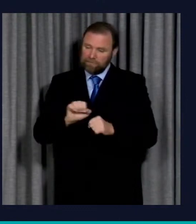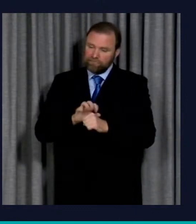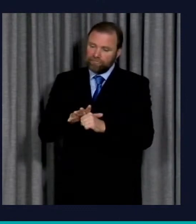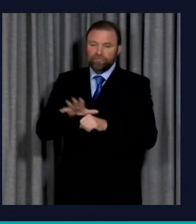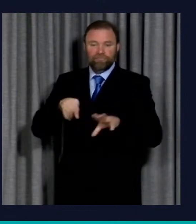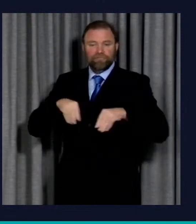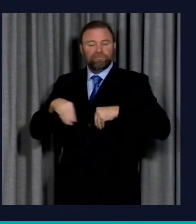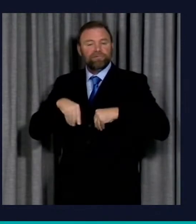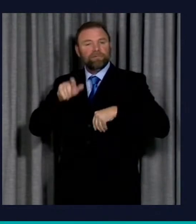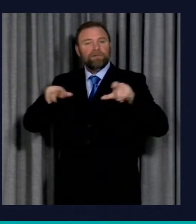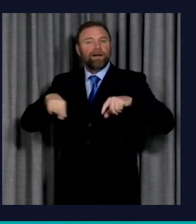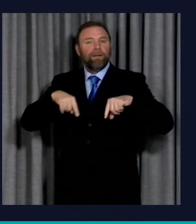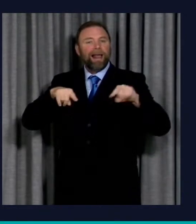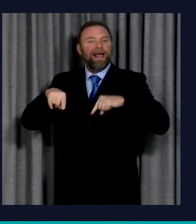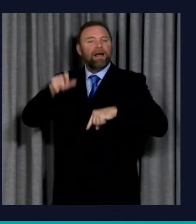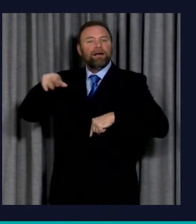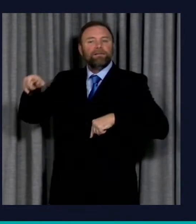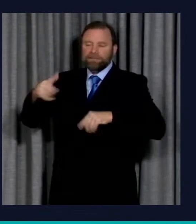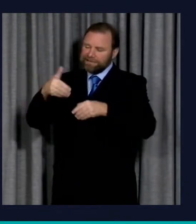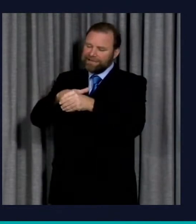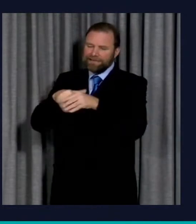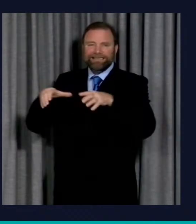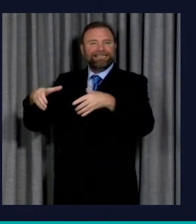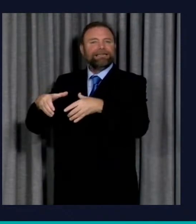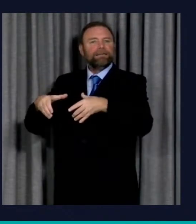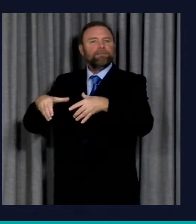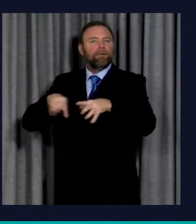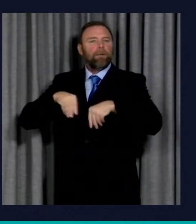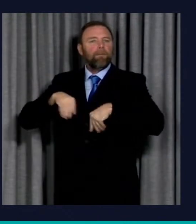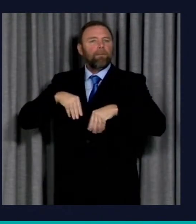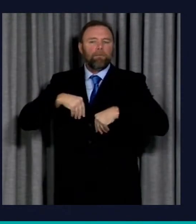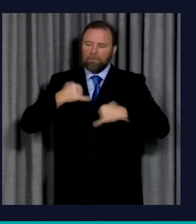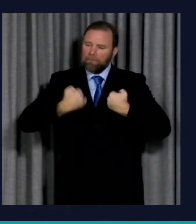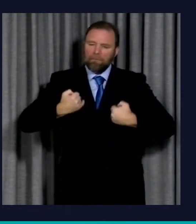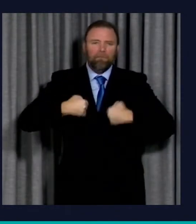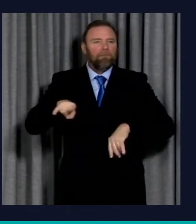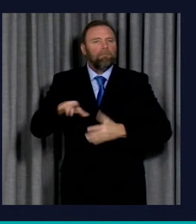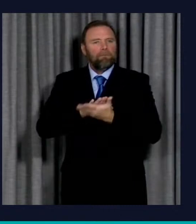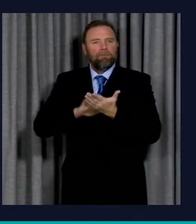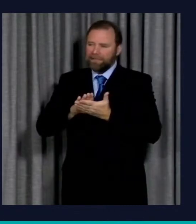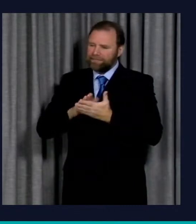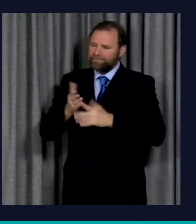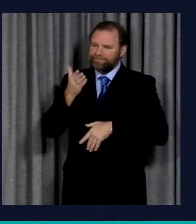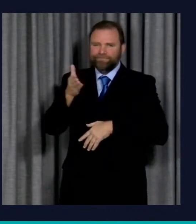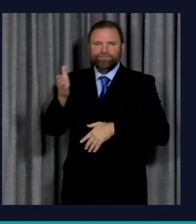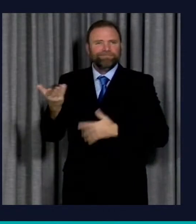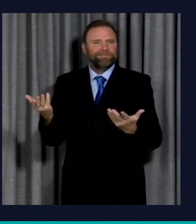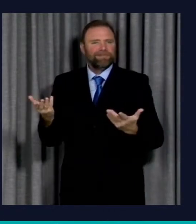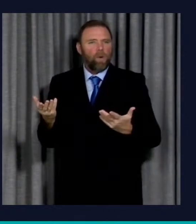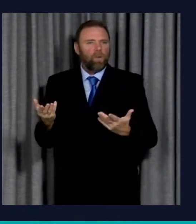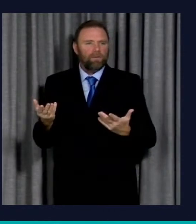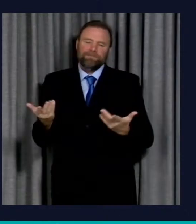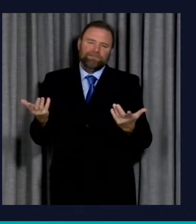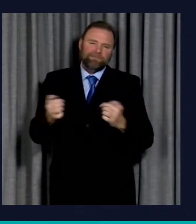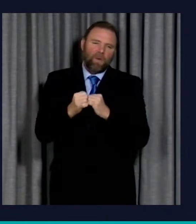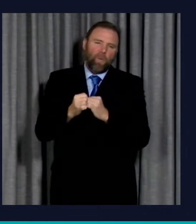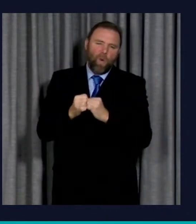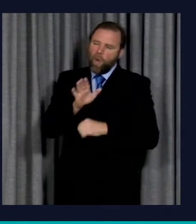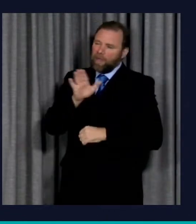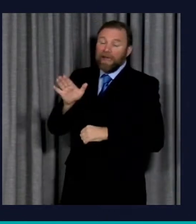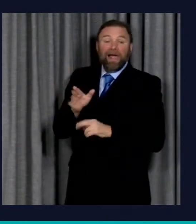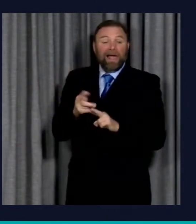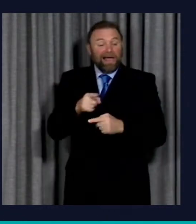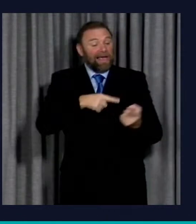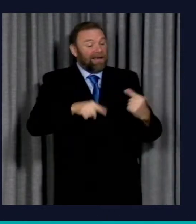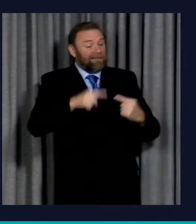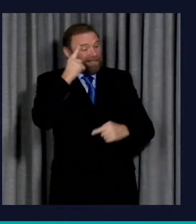pretty regularly because of the number of people who are falling ill in teams that would otherwise be taking part. If people